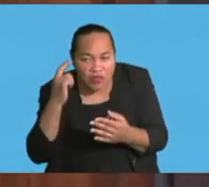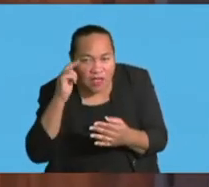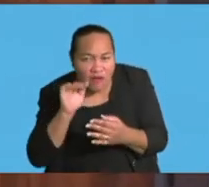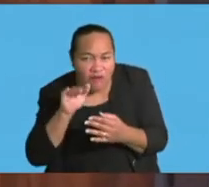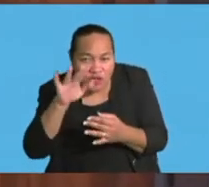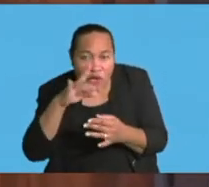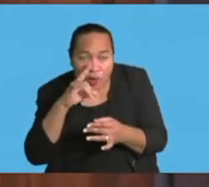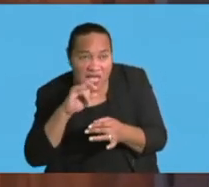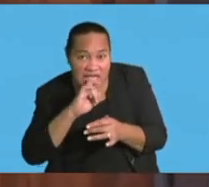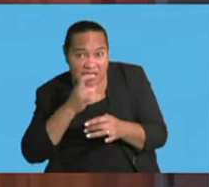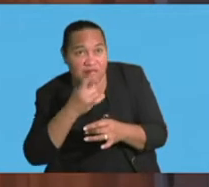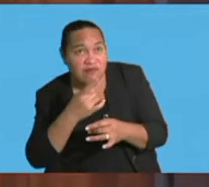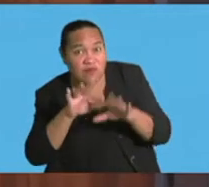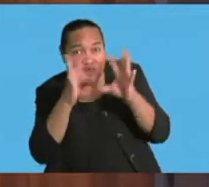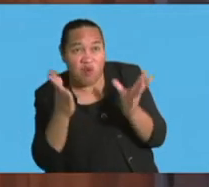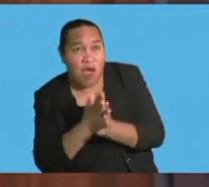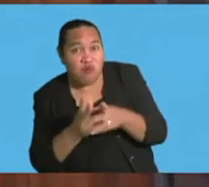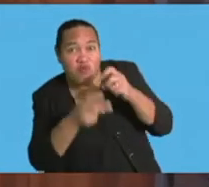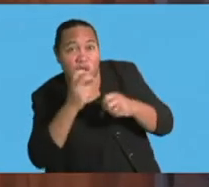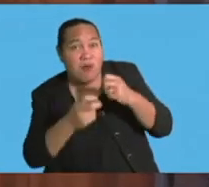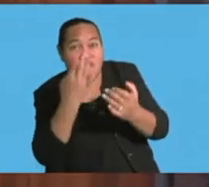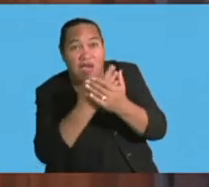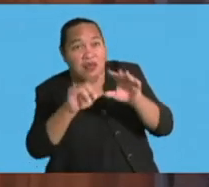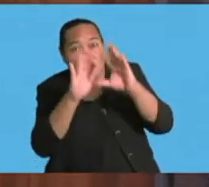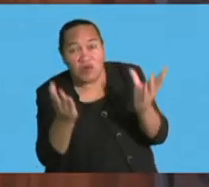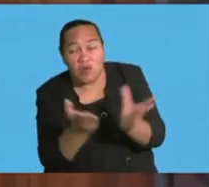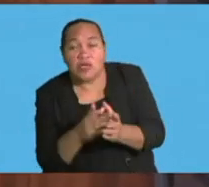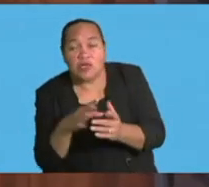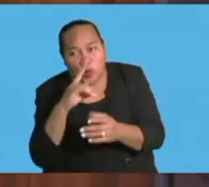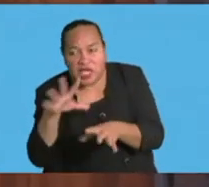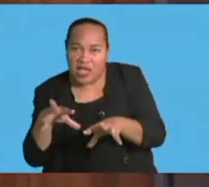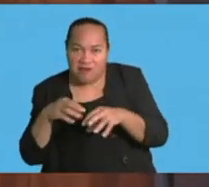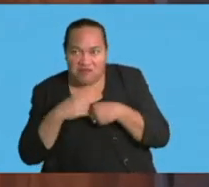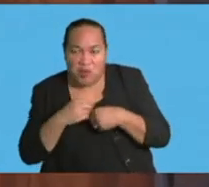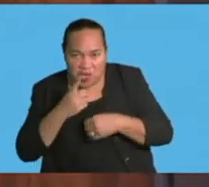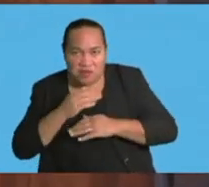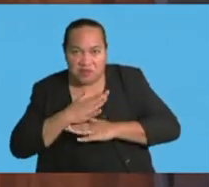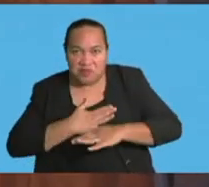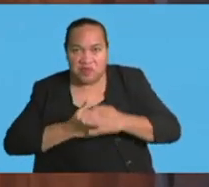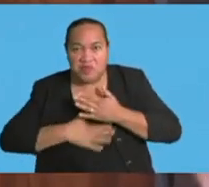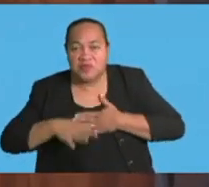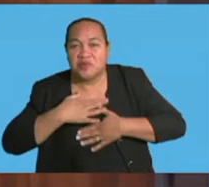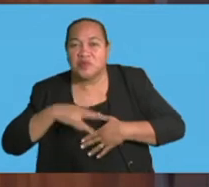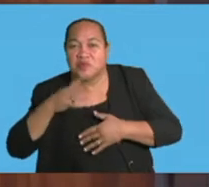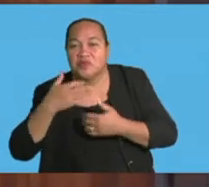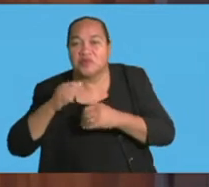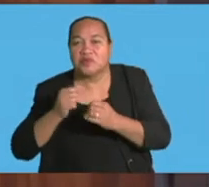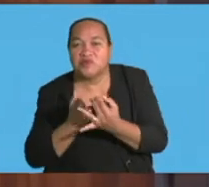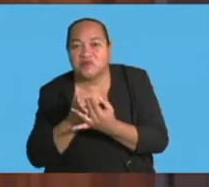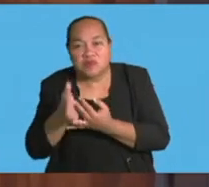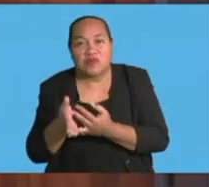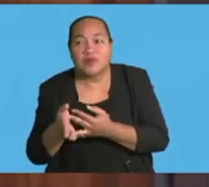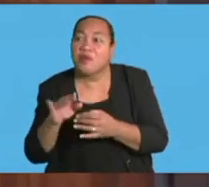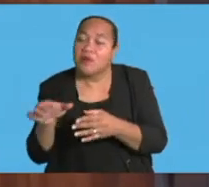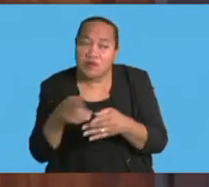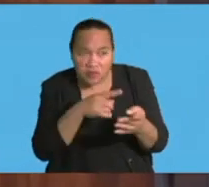absorb such shocks that happen at global level. But again, Mr. Speaker, sir, the opposition will never understand this. In